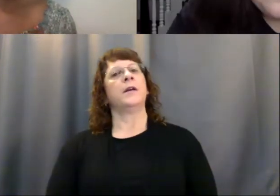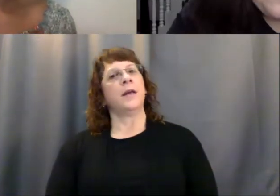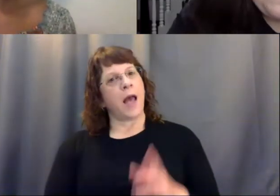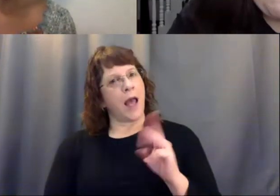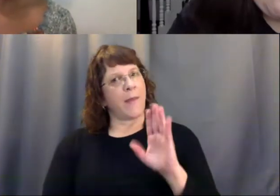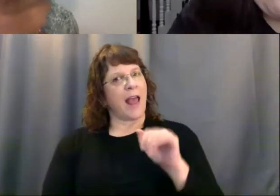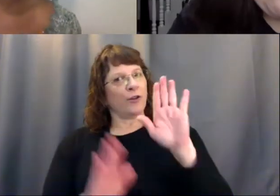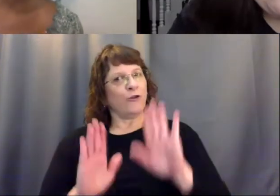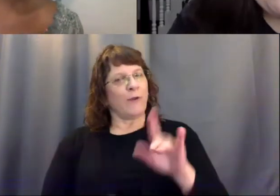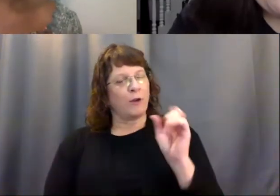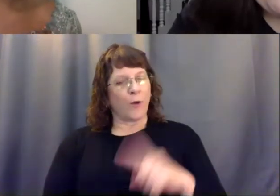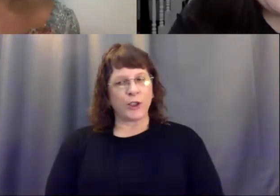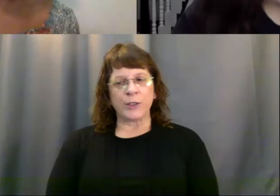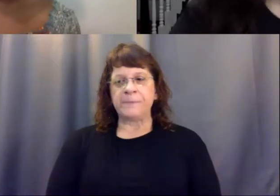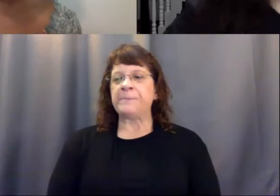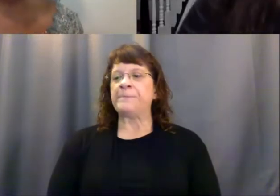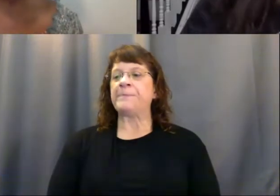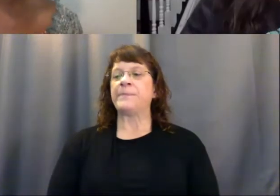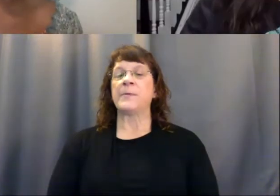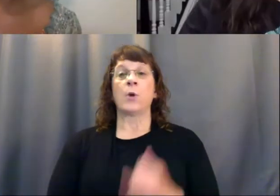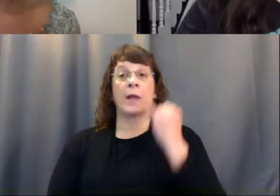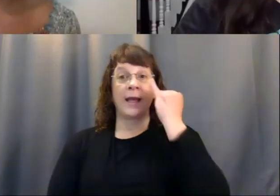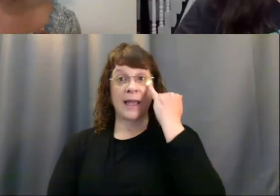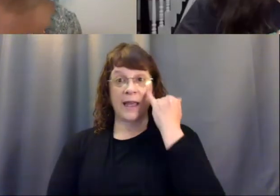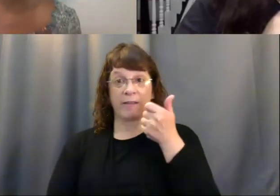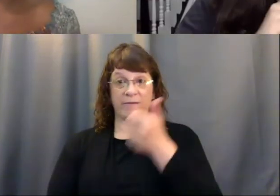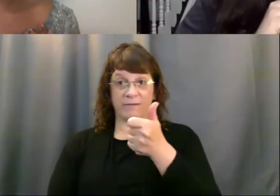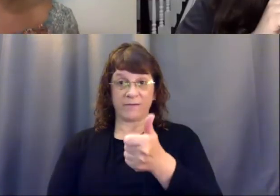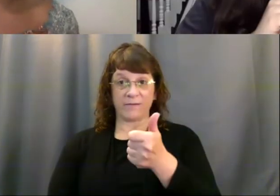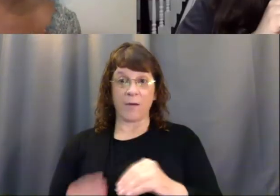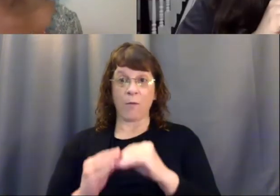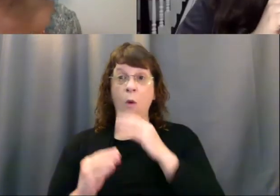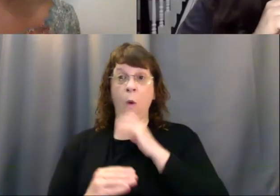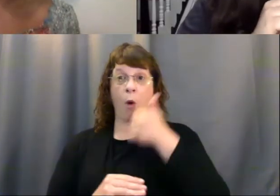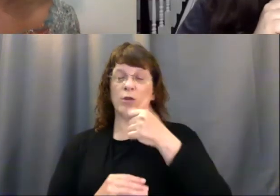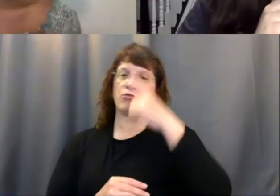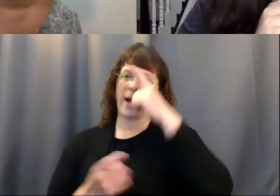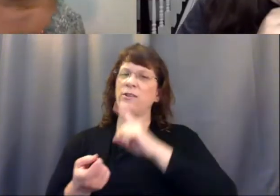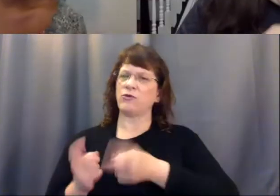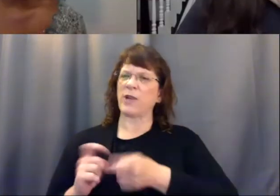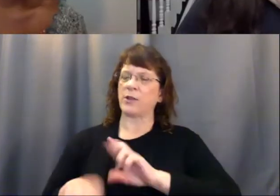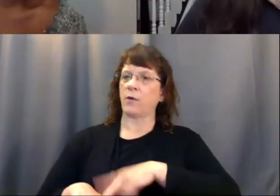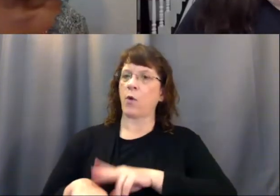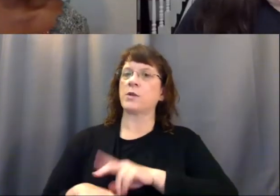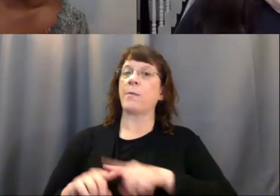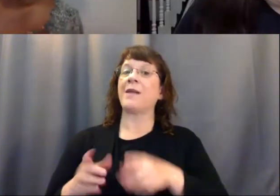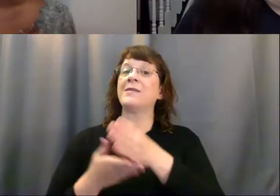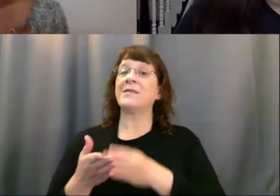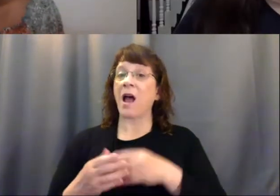That's a great question. So the older you are, your brain changes, of course, but you do lose some of your brain